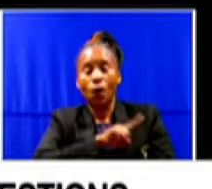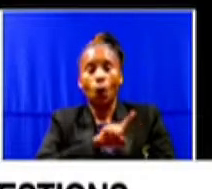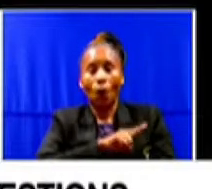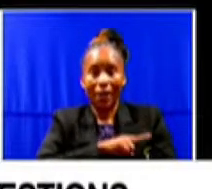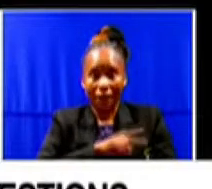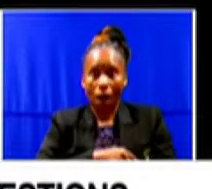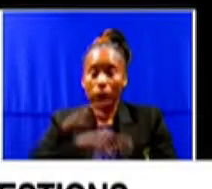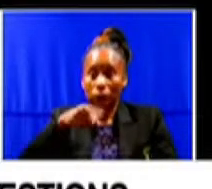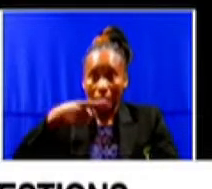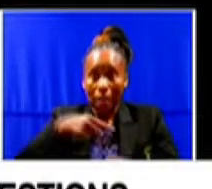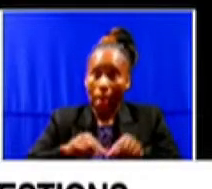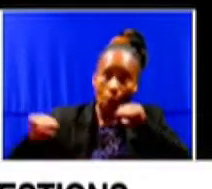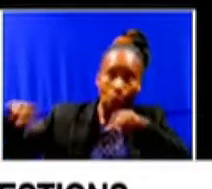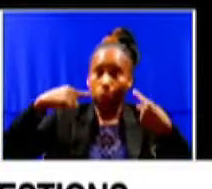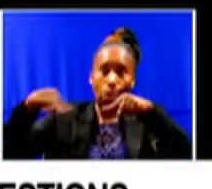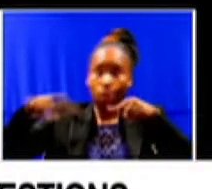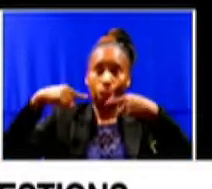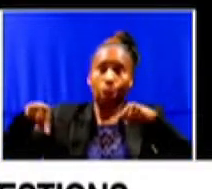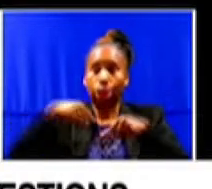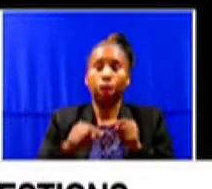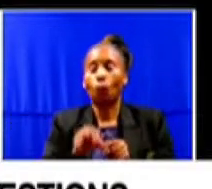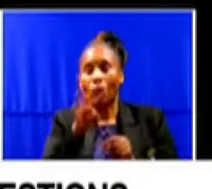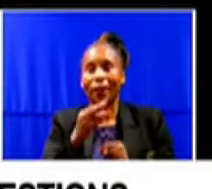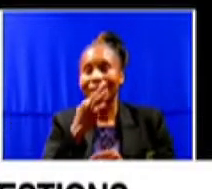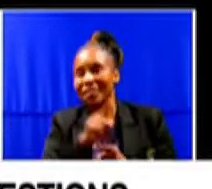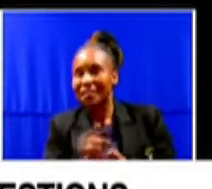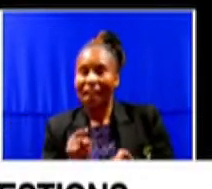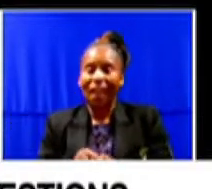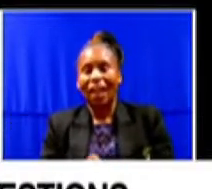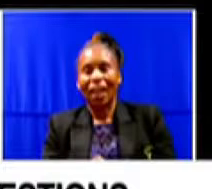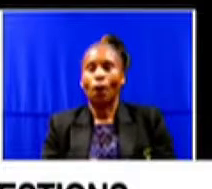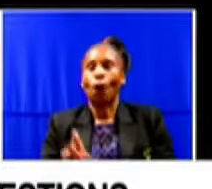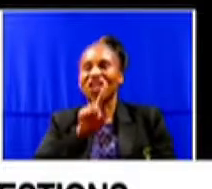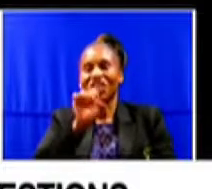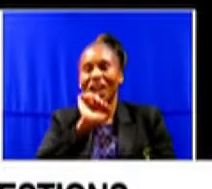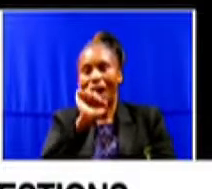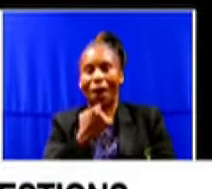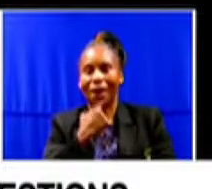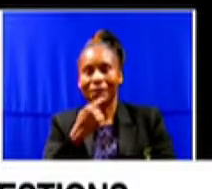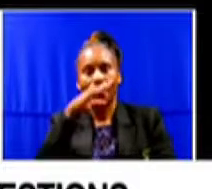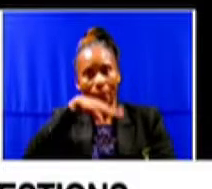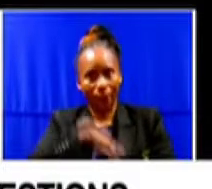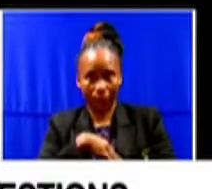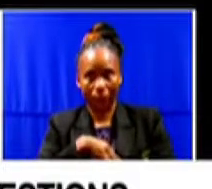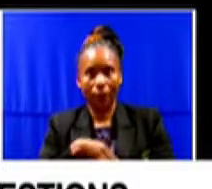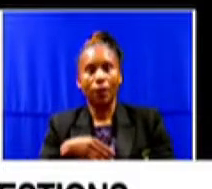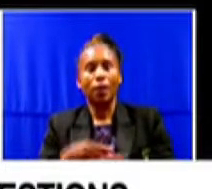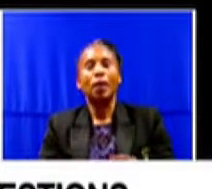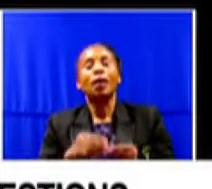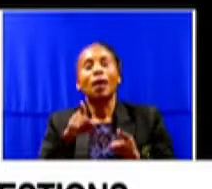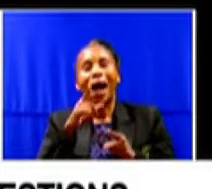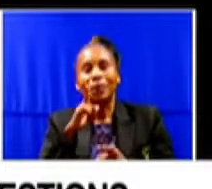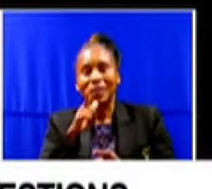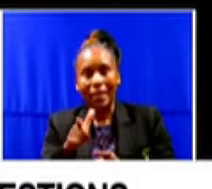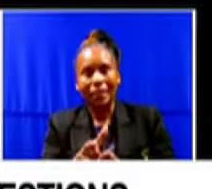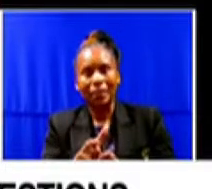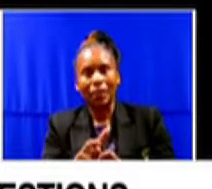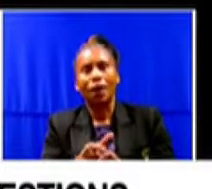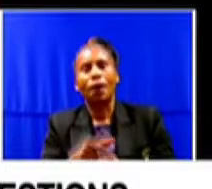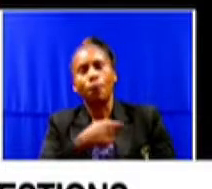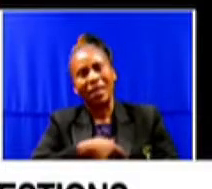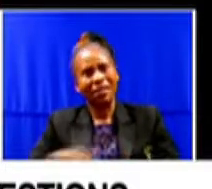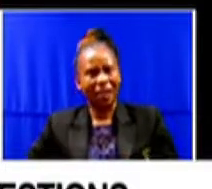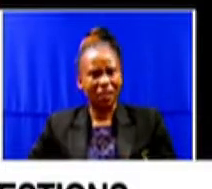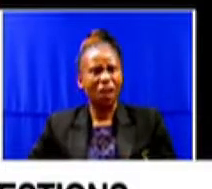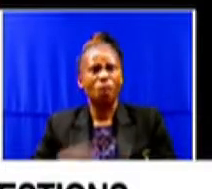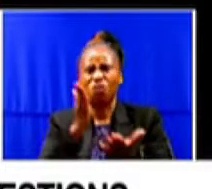constant quarrels that your questions have not been answered. You will have that. I am telling you that. Mr. President, I'm sure you